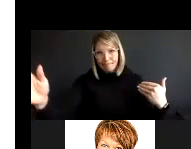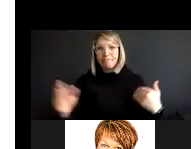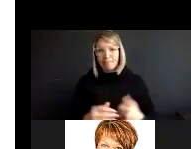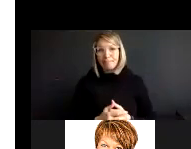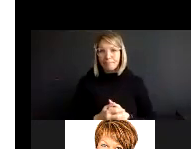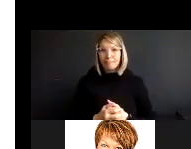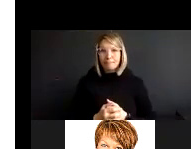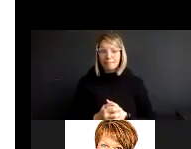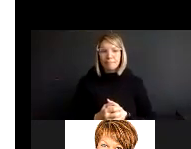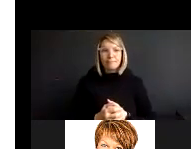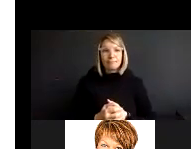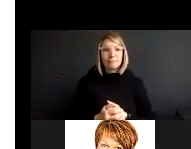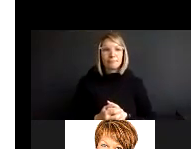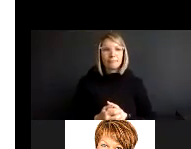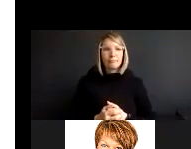continuing the discussion.